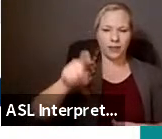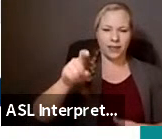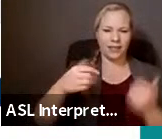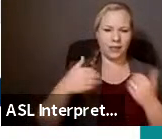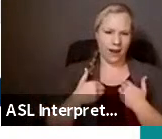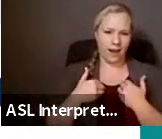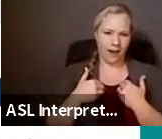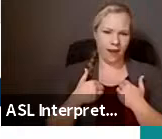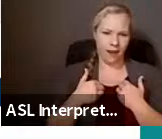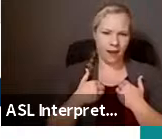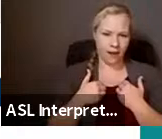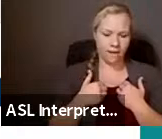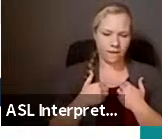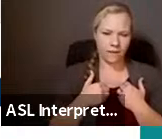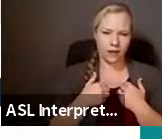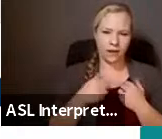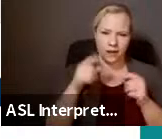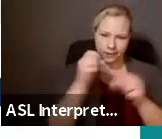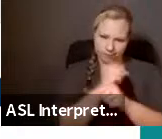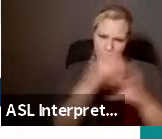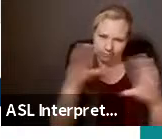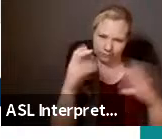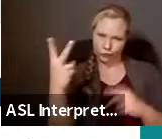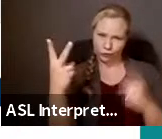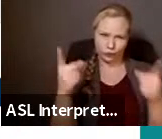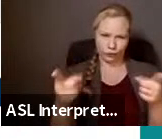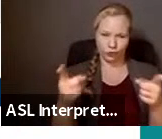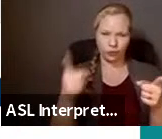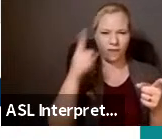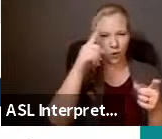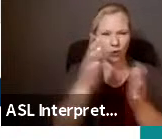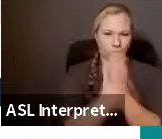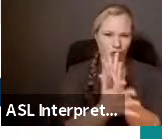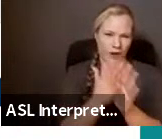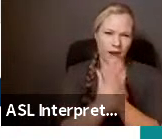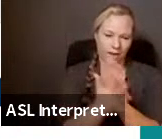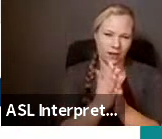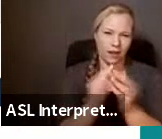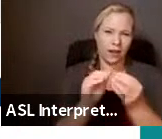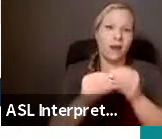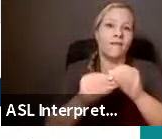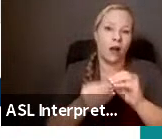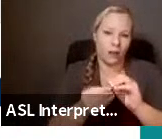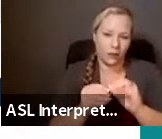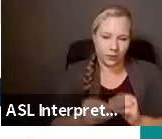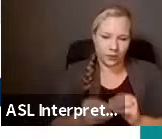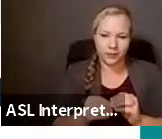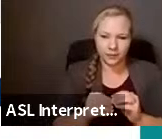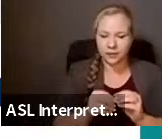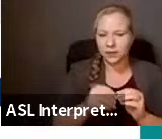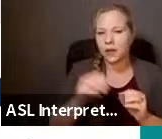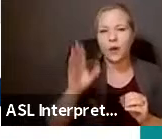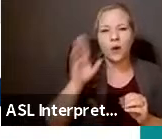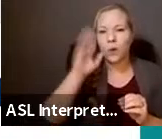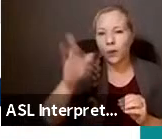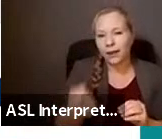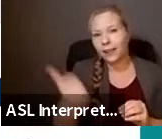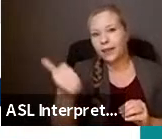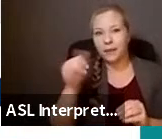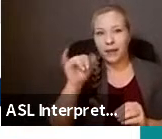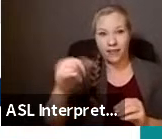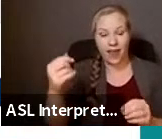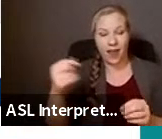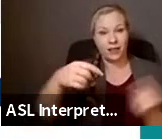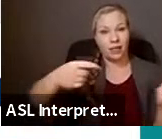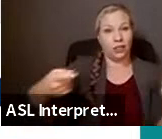the projected traffic volumes going between, right? So we're essentially eliminating an interchange, so that's